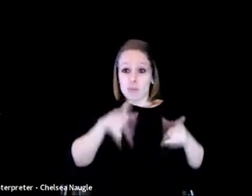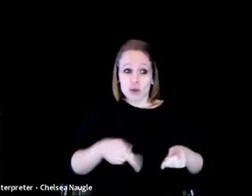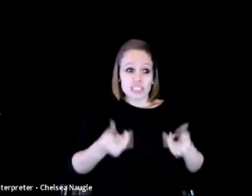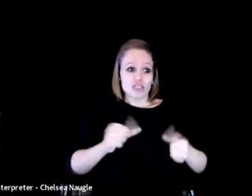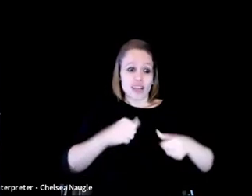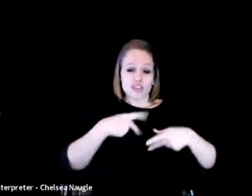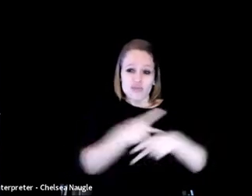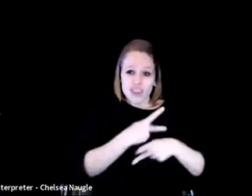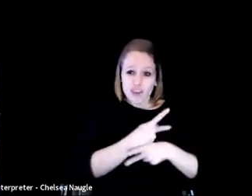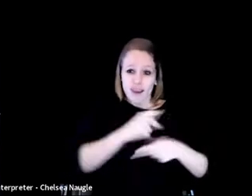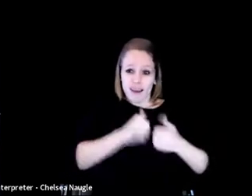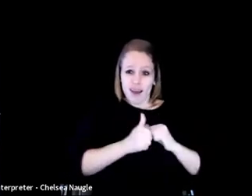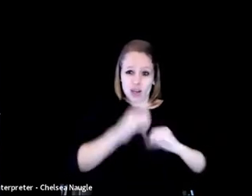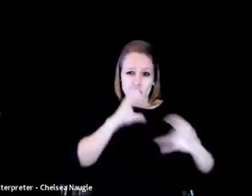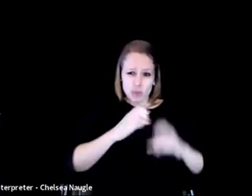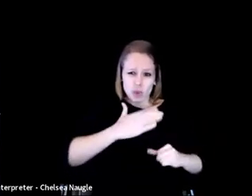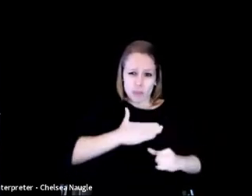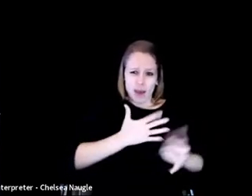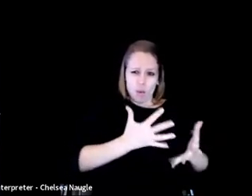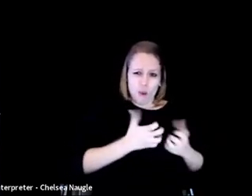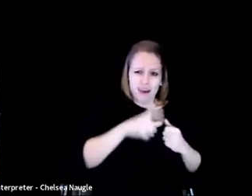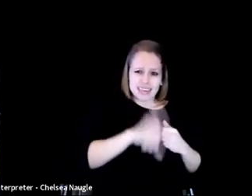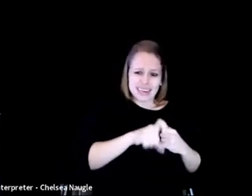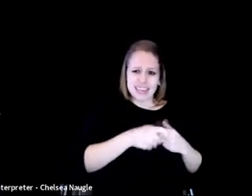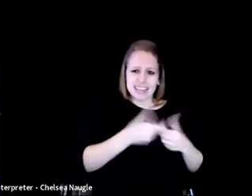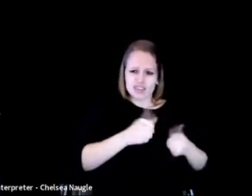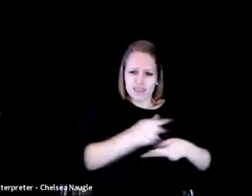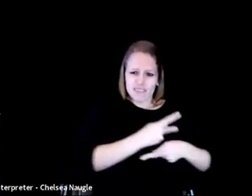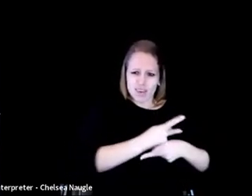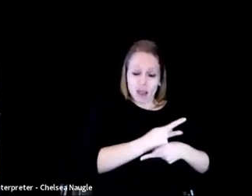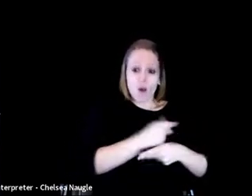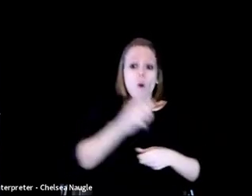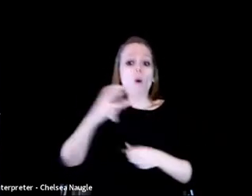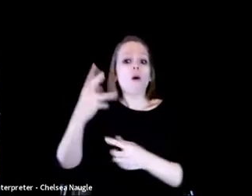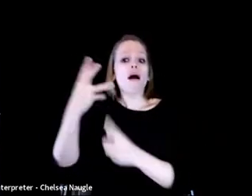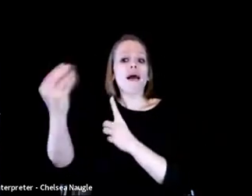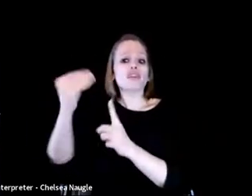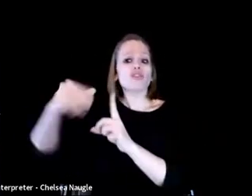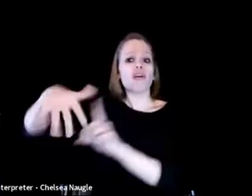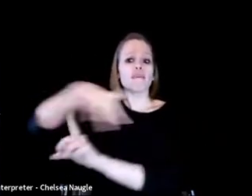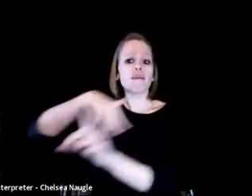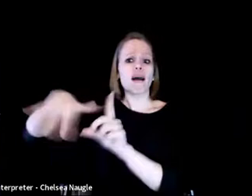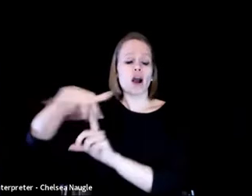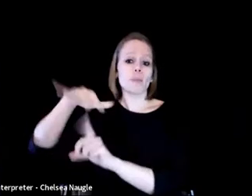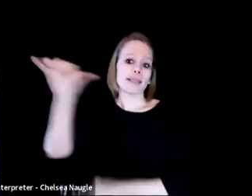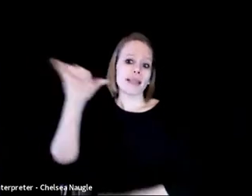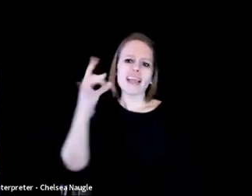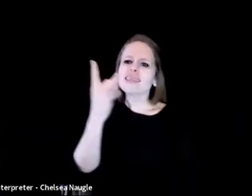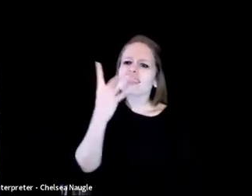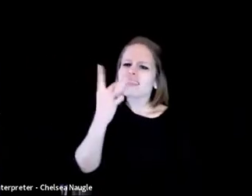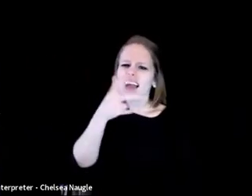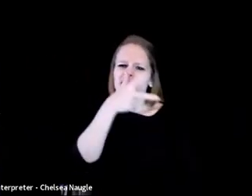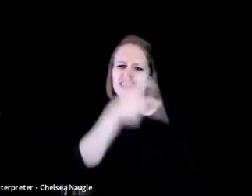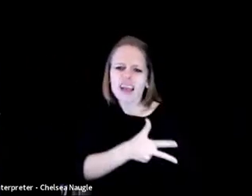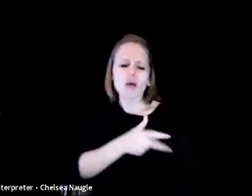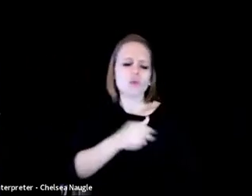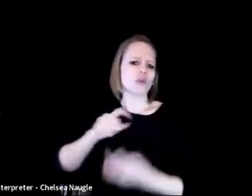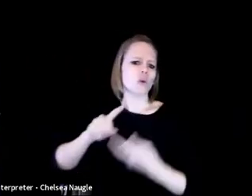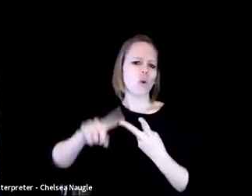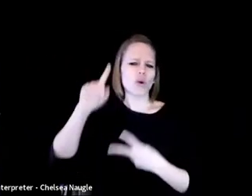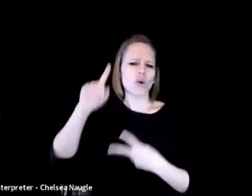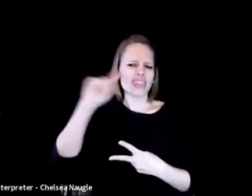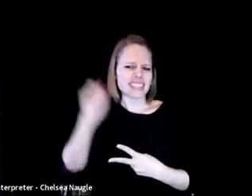way to communicate their want or need, or if it's an external factor, like the lighting isn't correct, or the sound